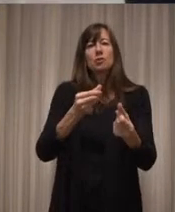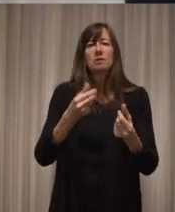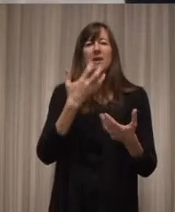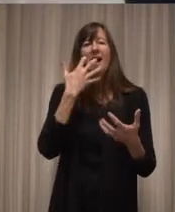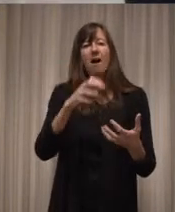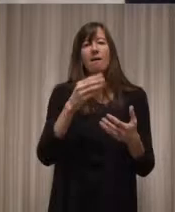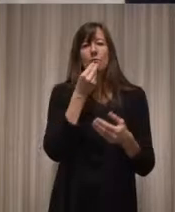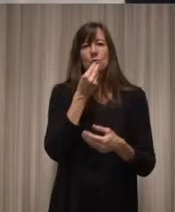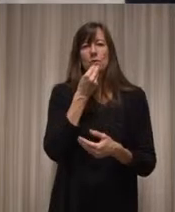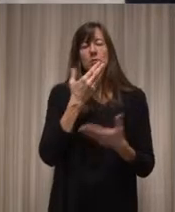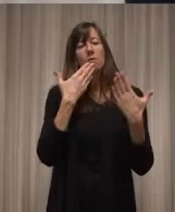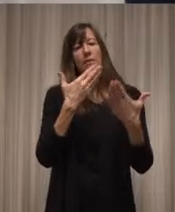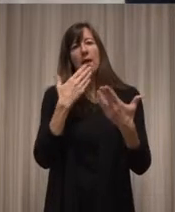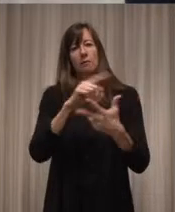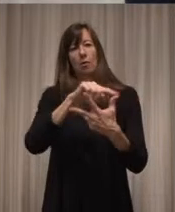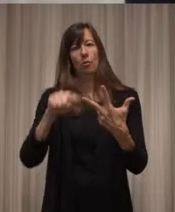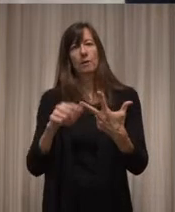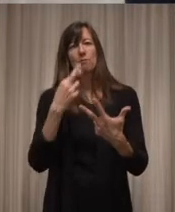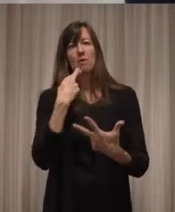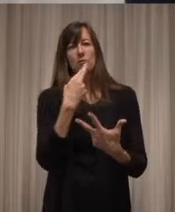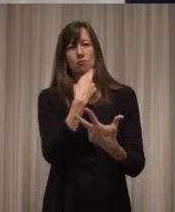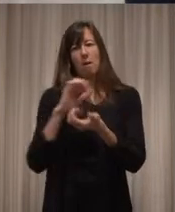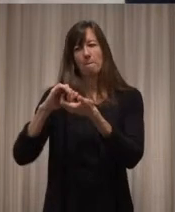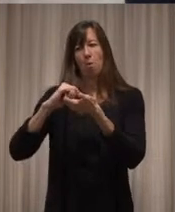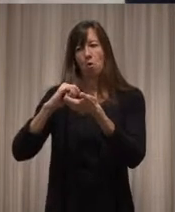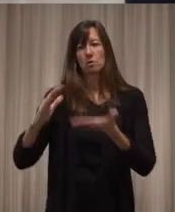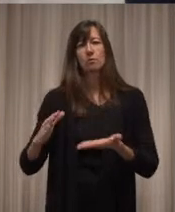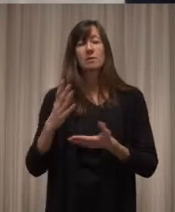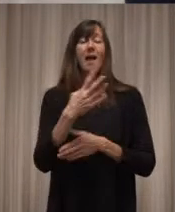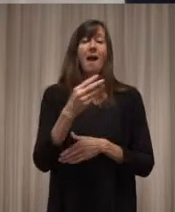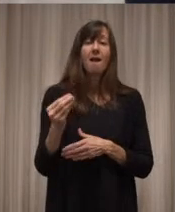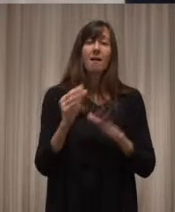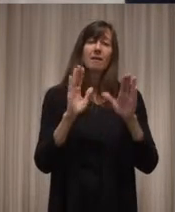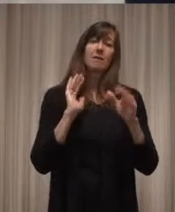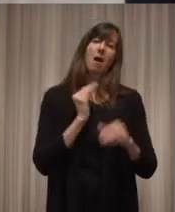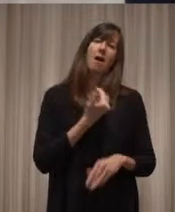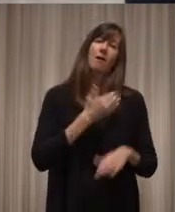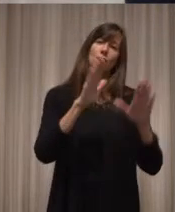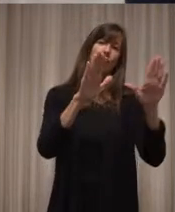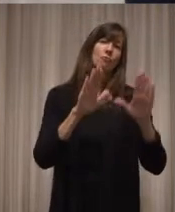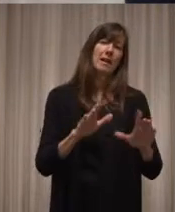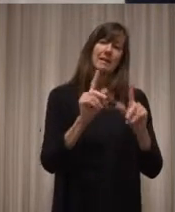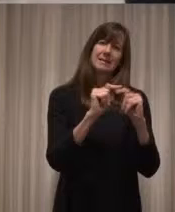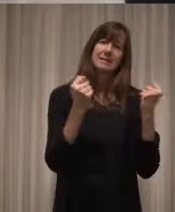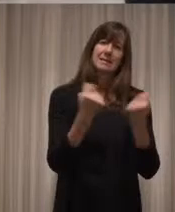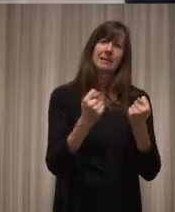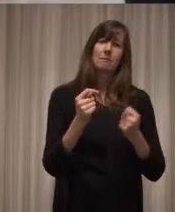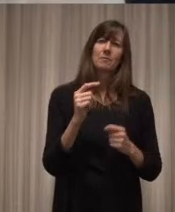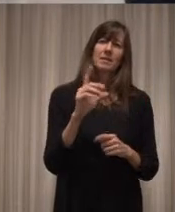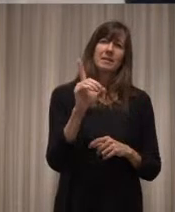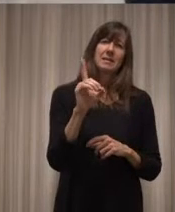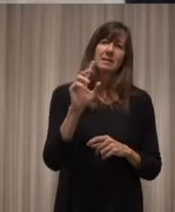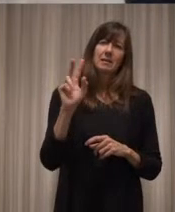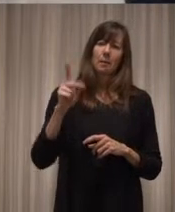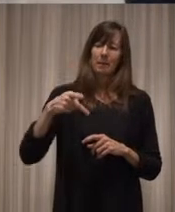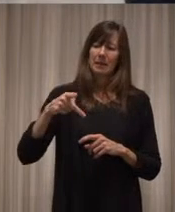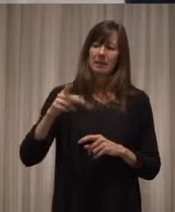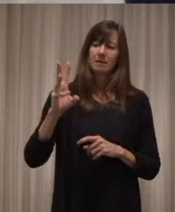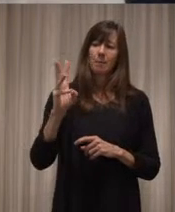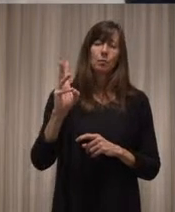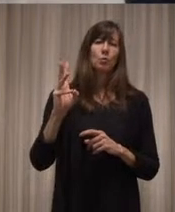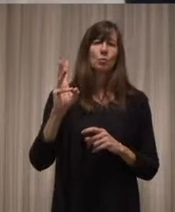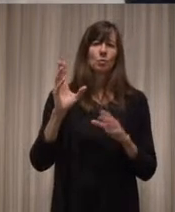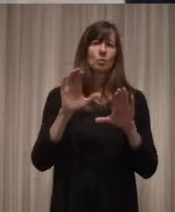our restaurant partners and, of course, thank our great team of DPW team and our entire county team for their